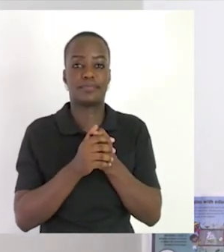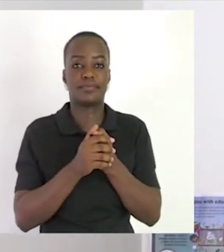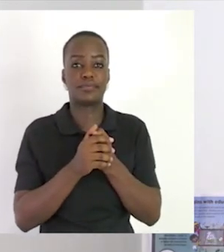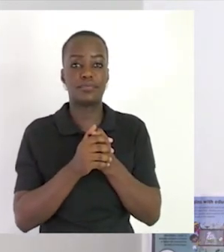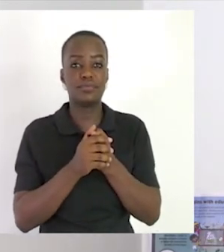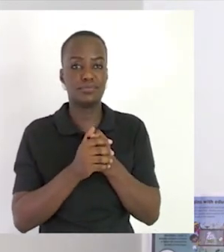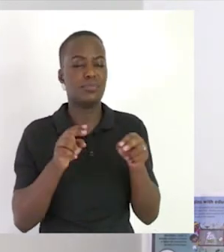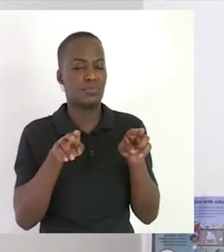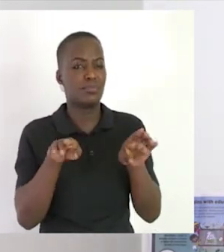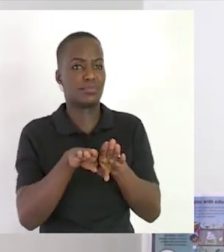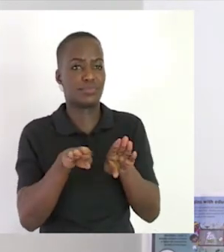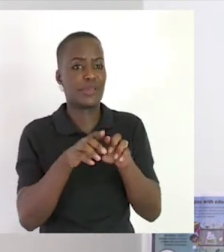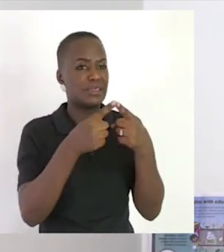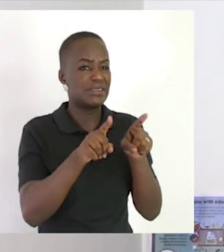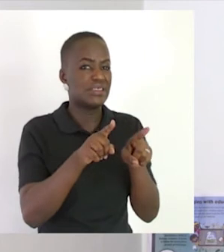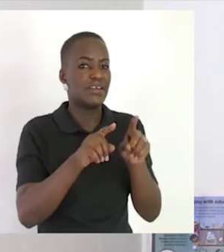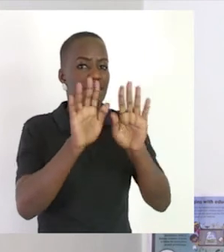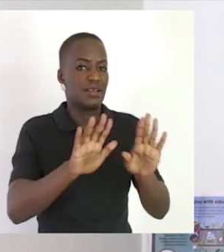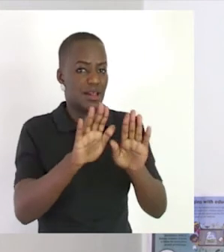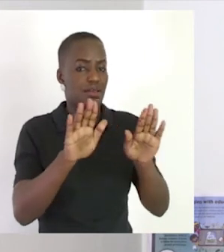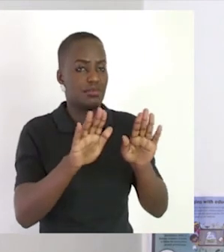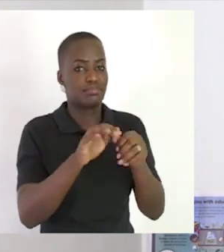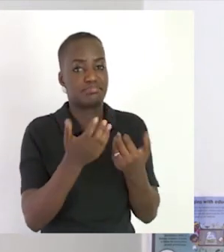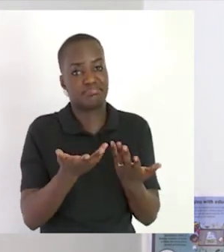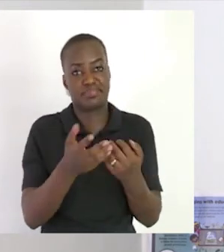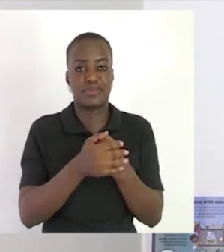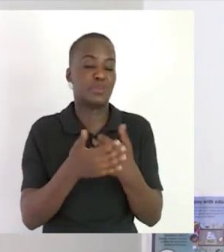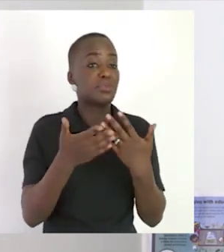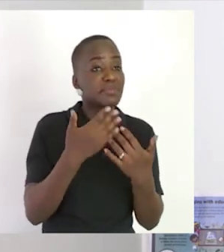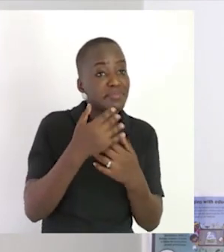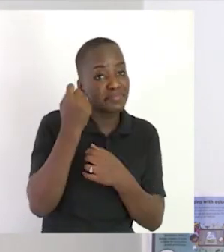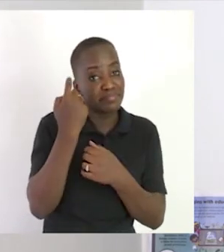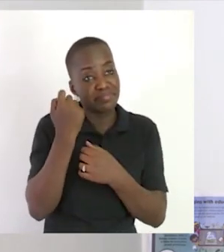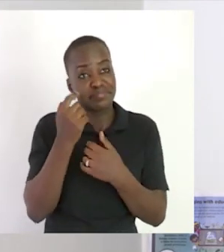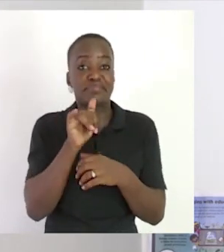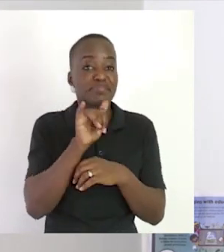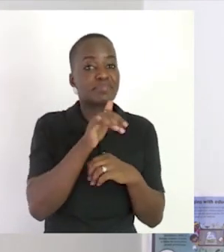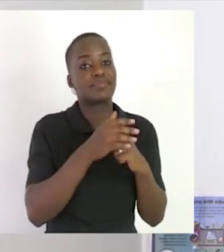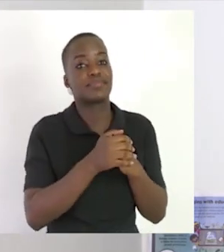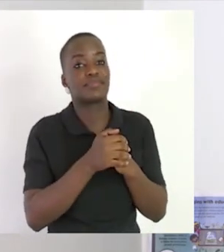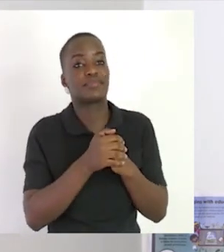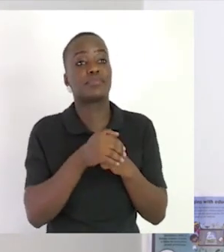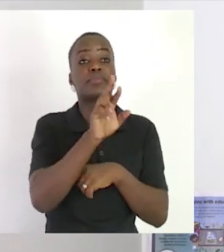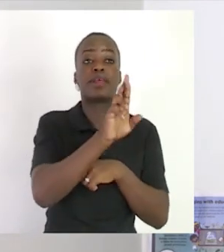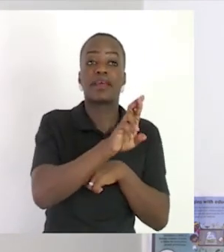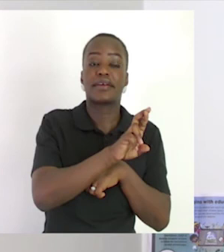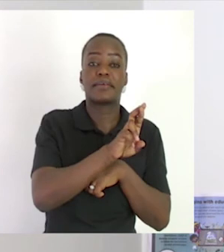You can also do this in different colors as well, so that you are not confused. So we are going to write our